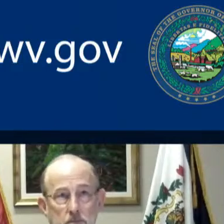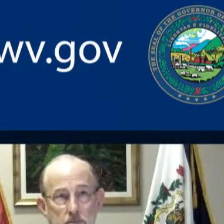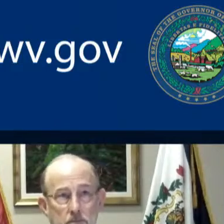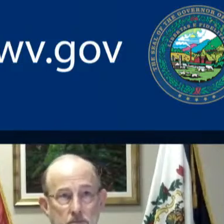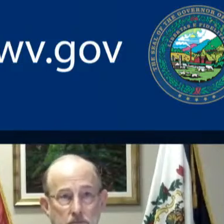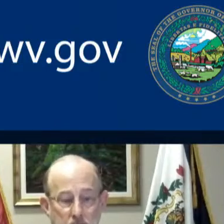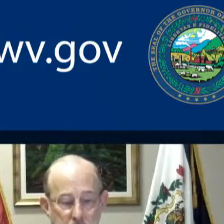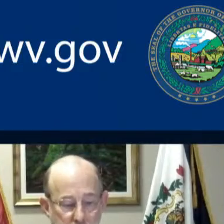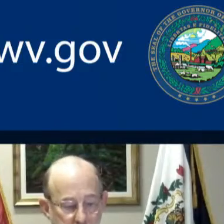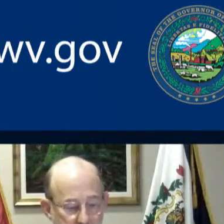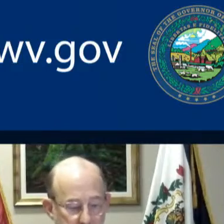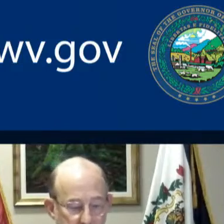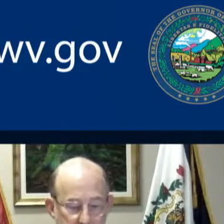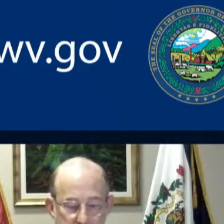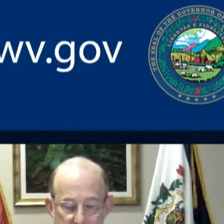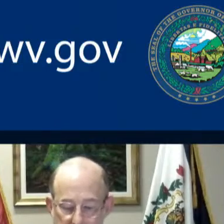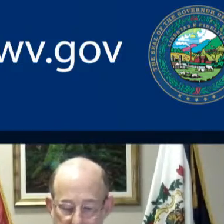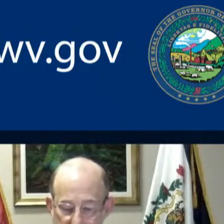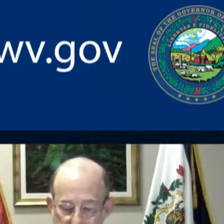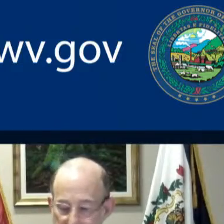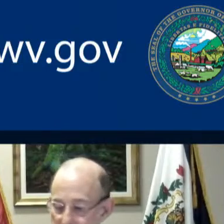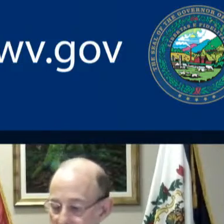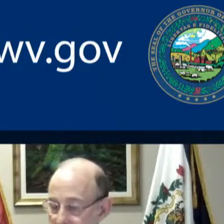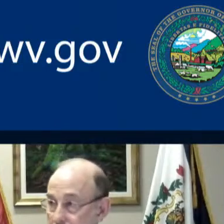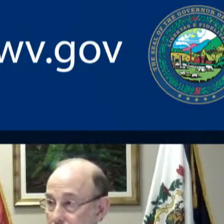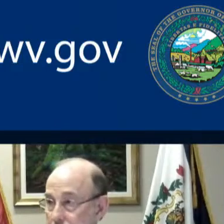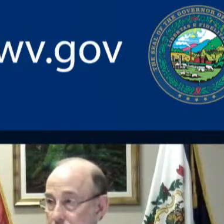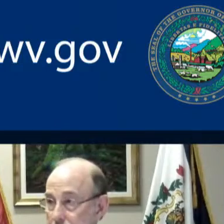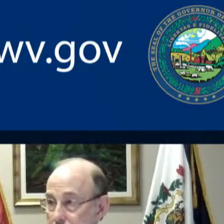All right, thank you, Annie. Next to Paul Mullen with WCBC.